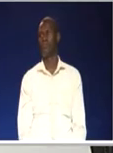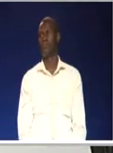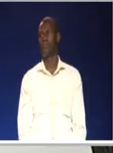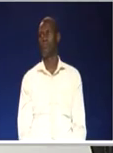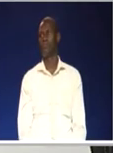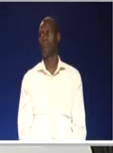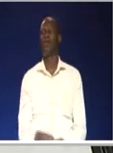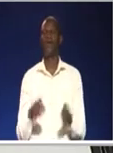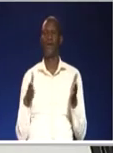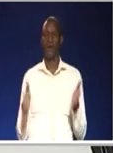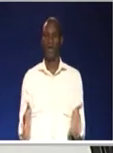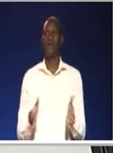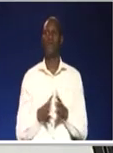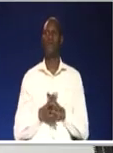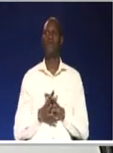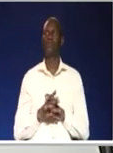Now,